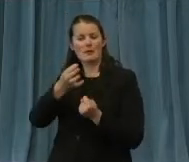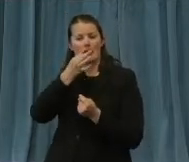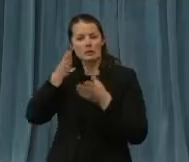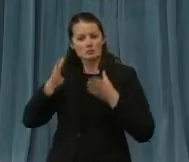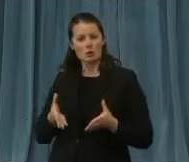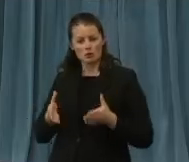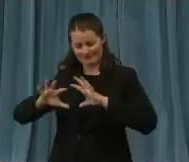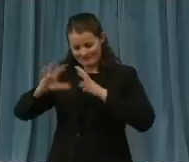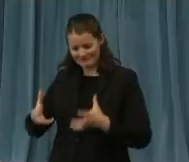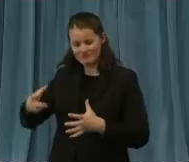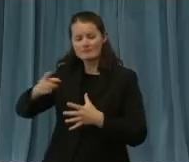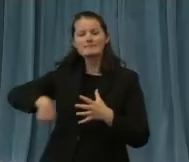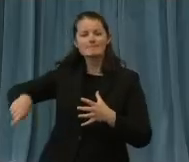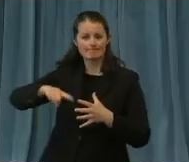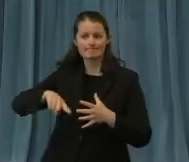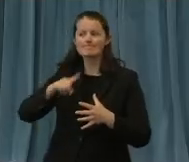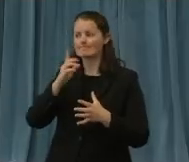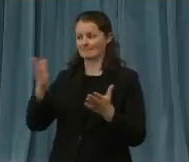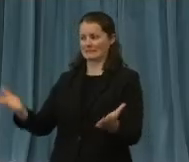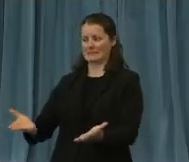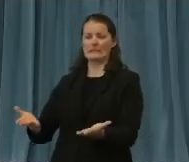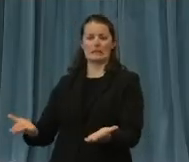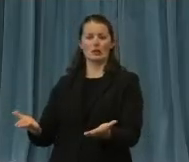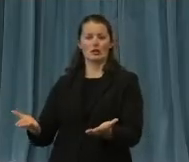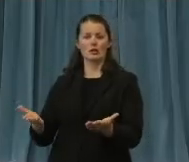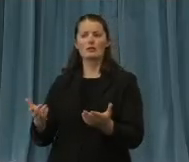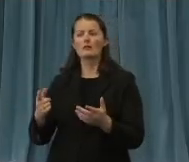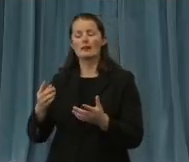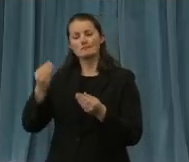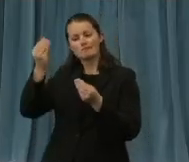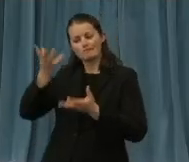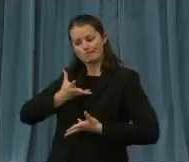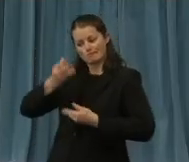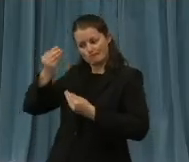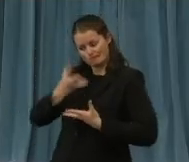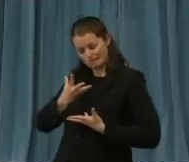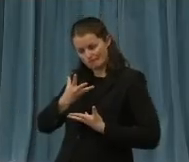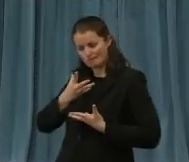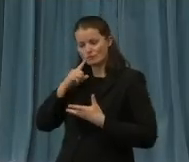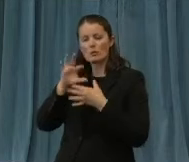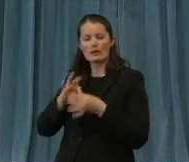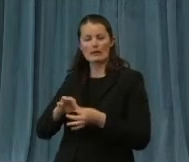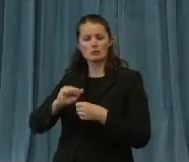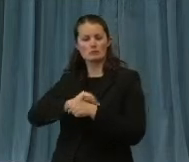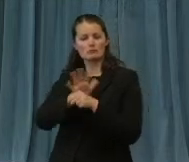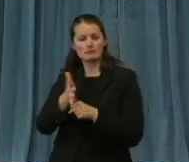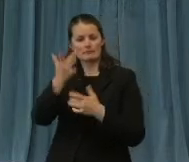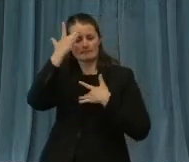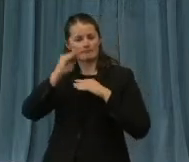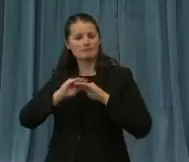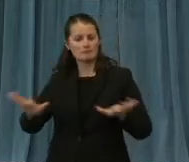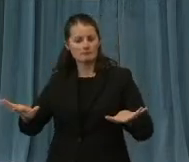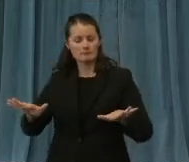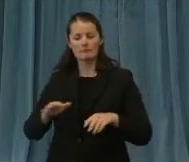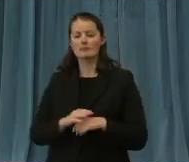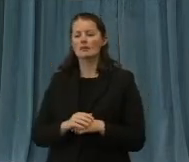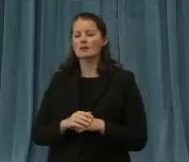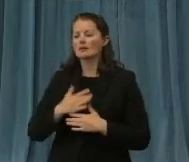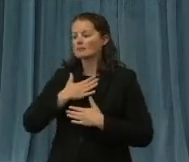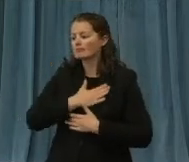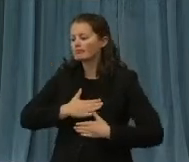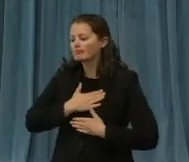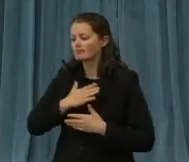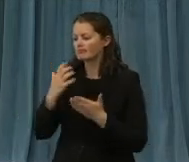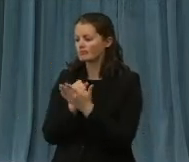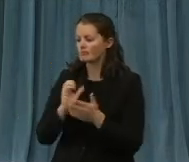this COVID-19 pandemic and who I have put great faith in for their expertise and knowledge in their individual